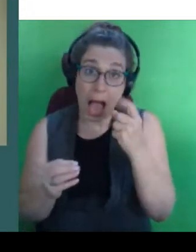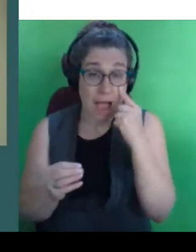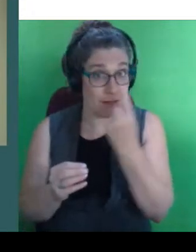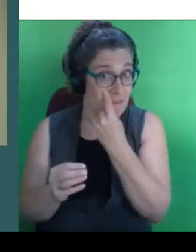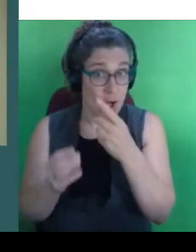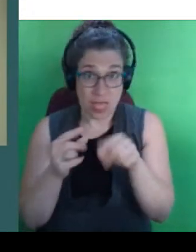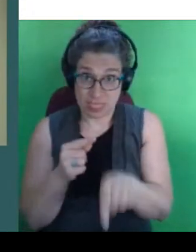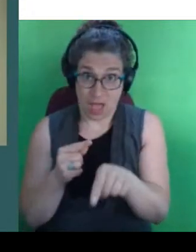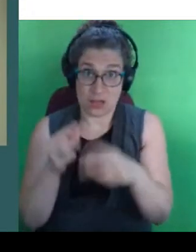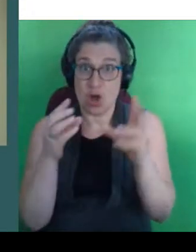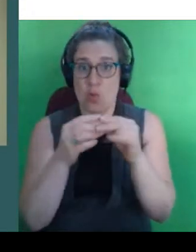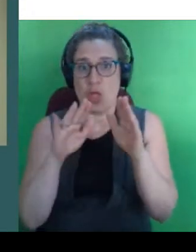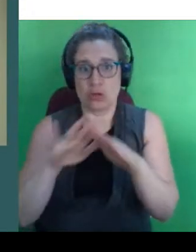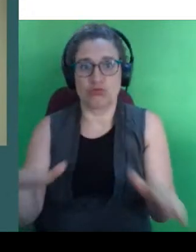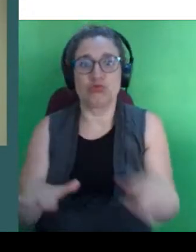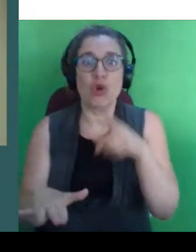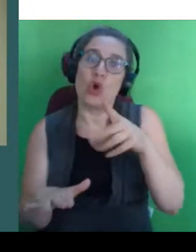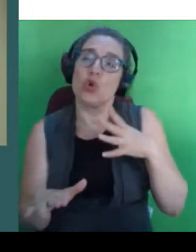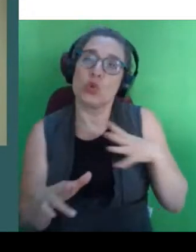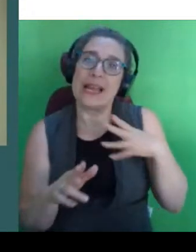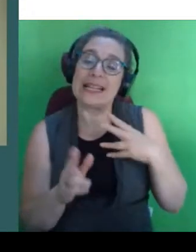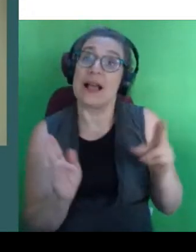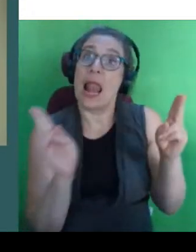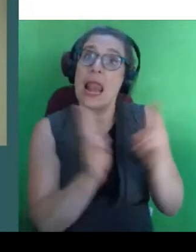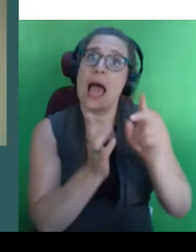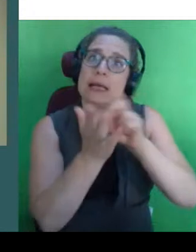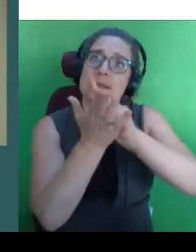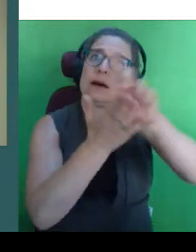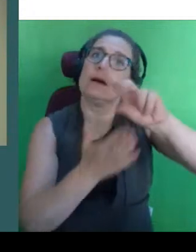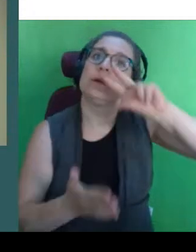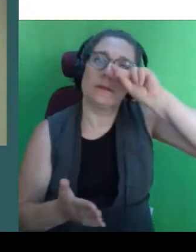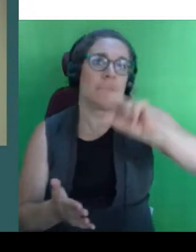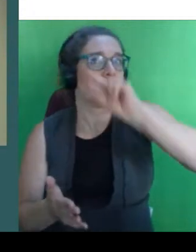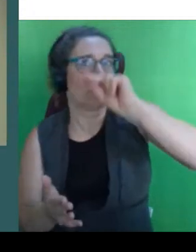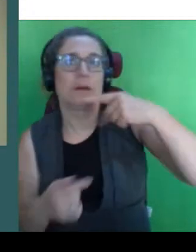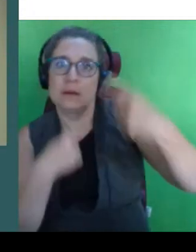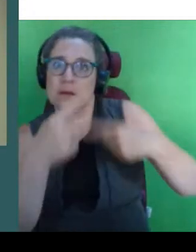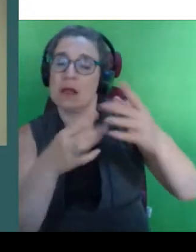you need less nasal corticosteroids, so it's steroid sparing as well.